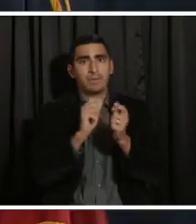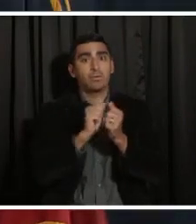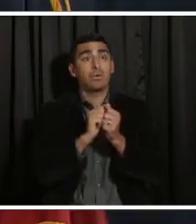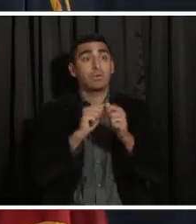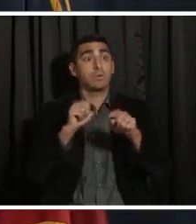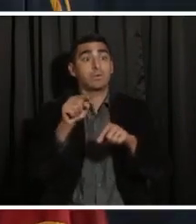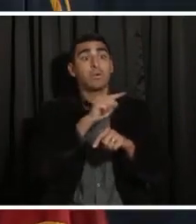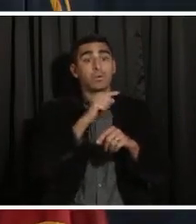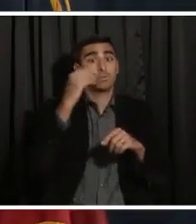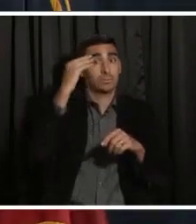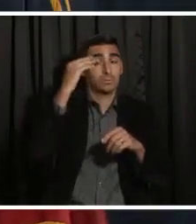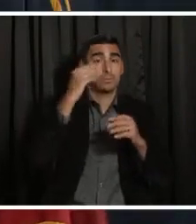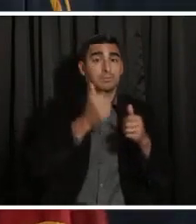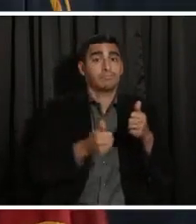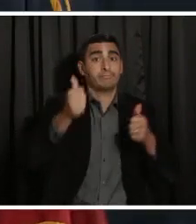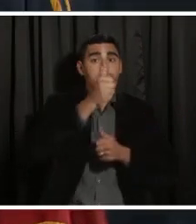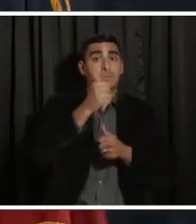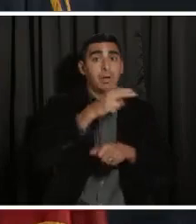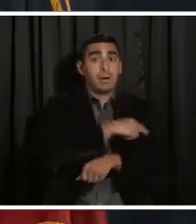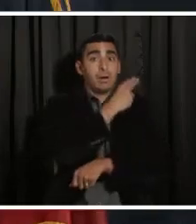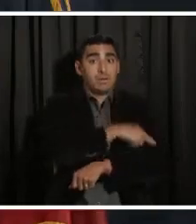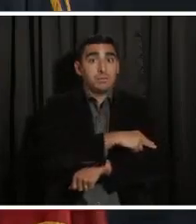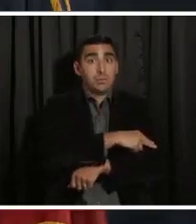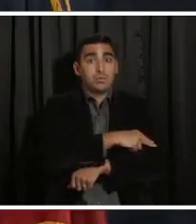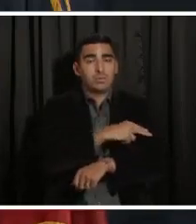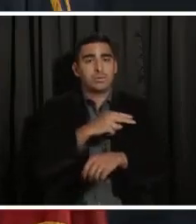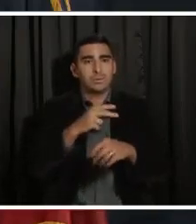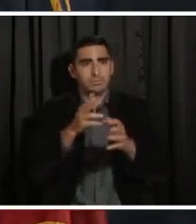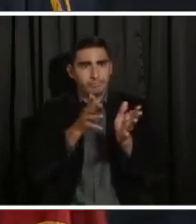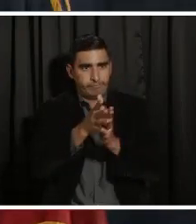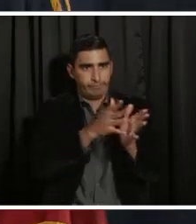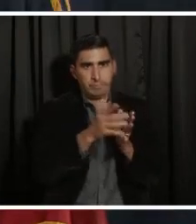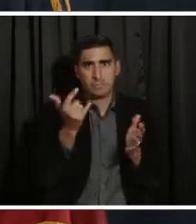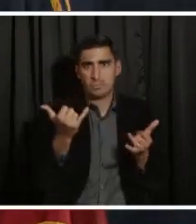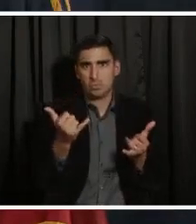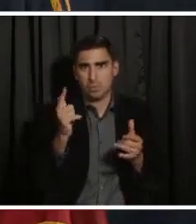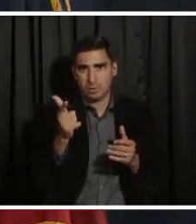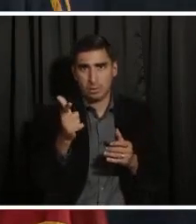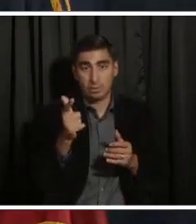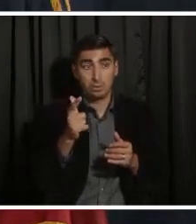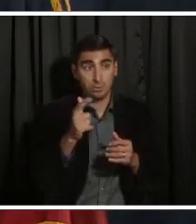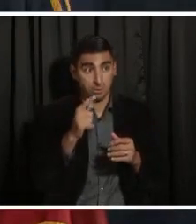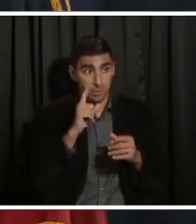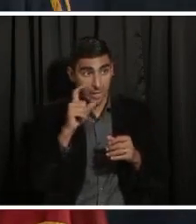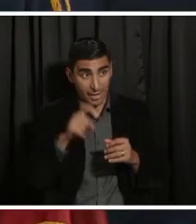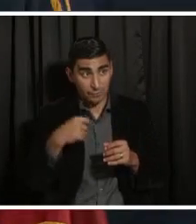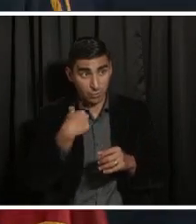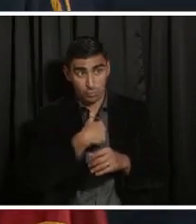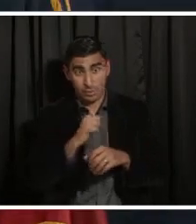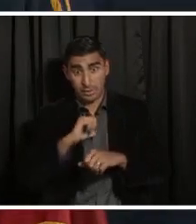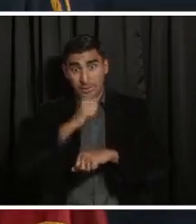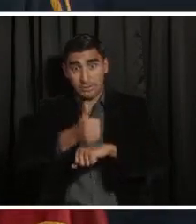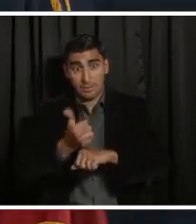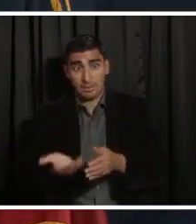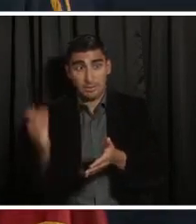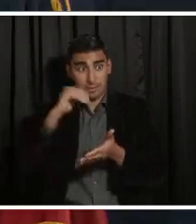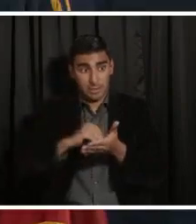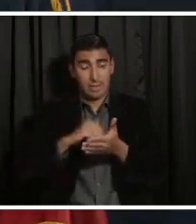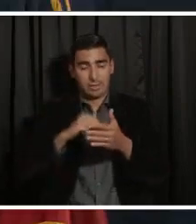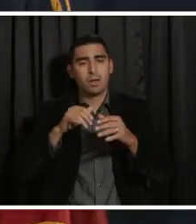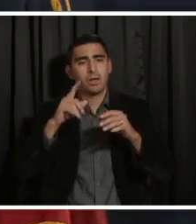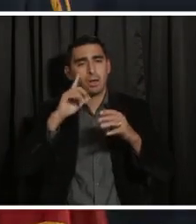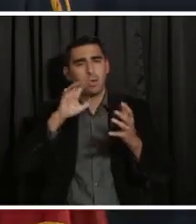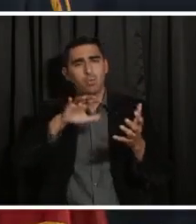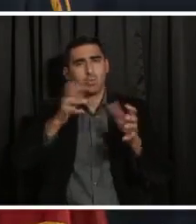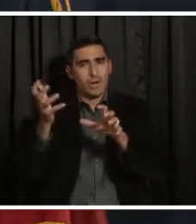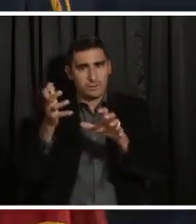today in regular discussion with all of our providers with regard to when or if we need to reinstitute those crisis standards